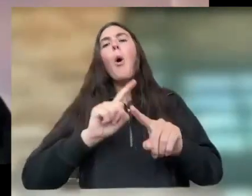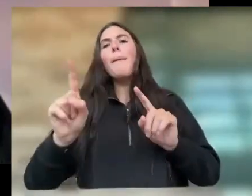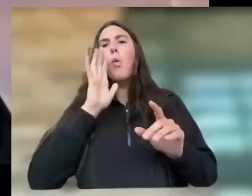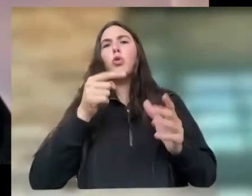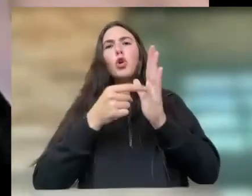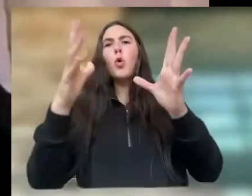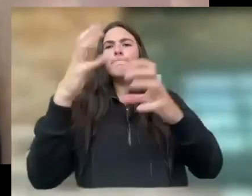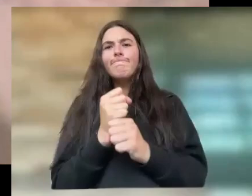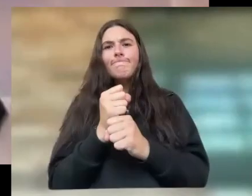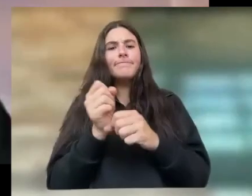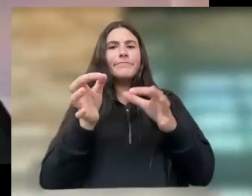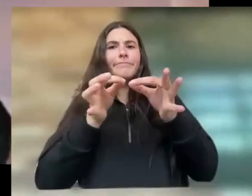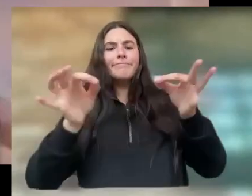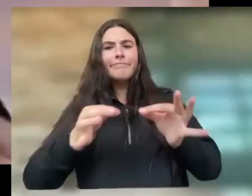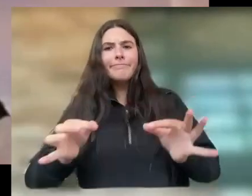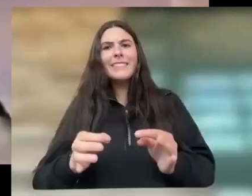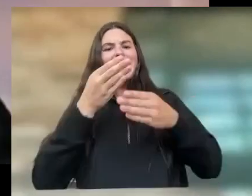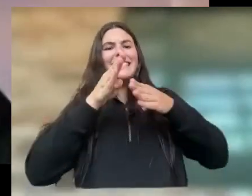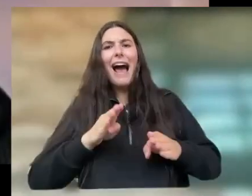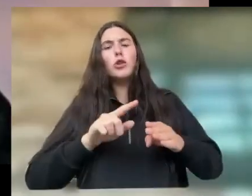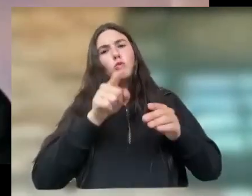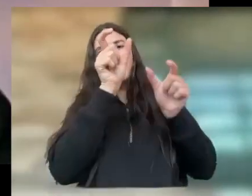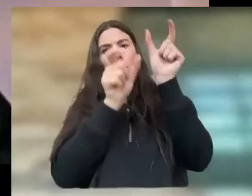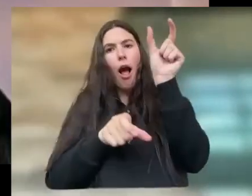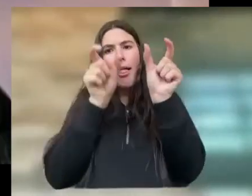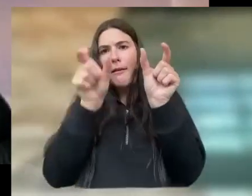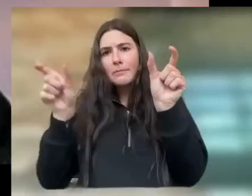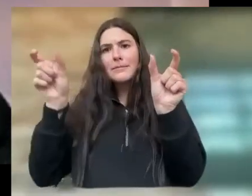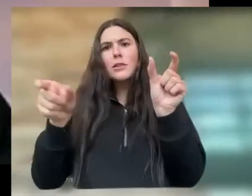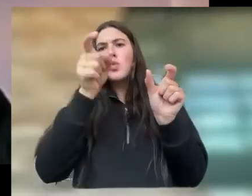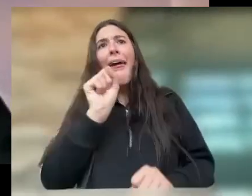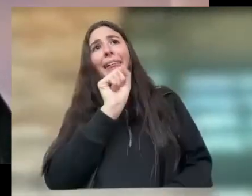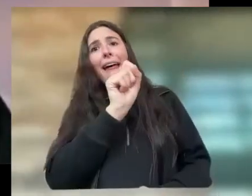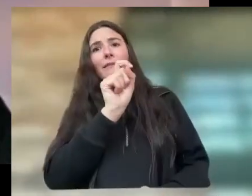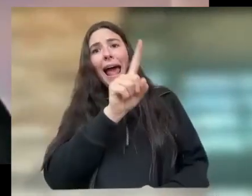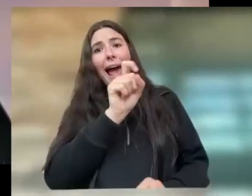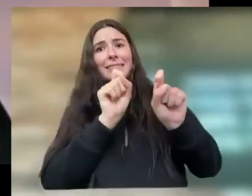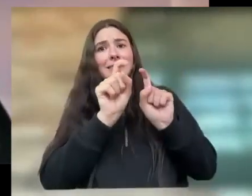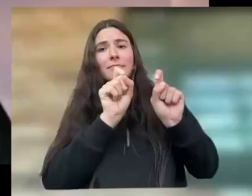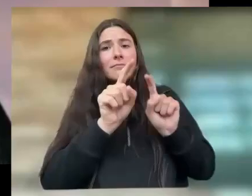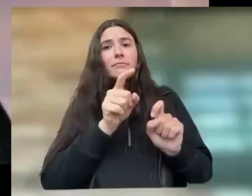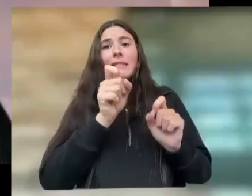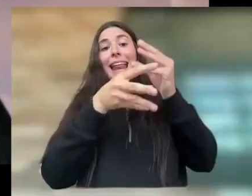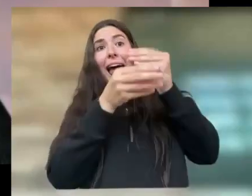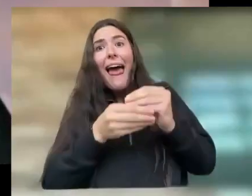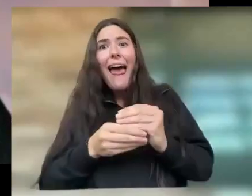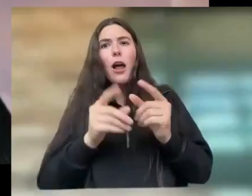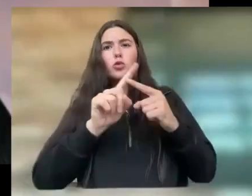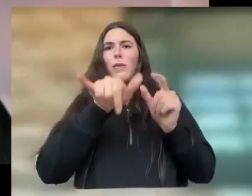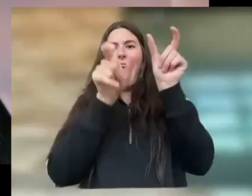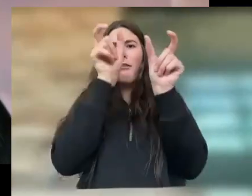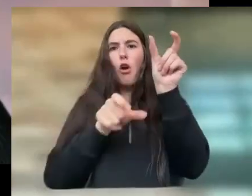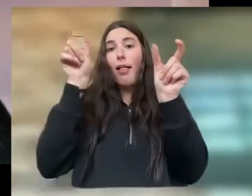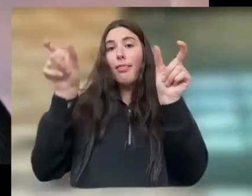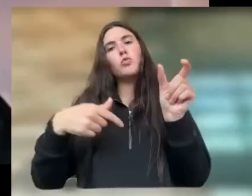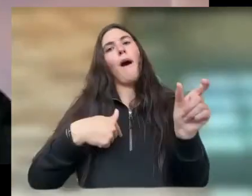consecutive, divided into columns. And you can, as it's going, you can actually be adding things to it. So I